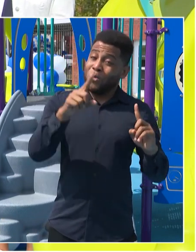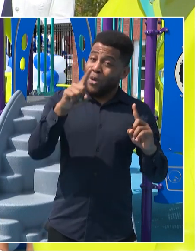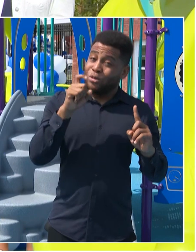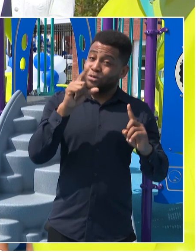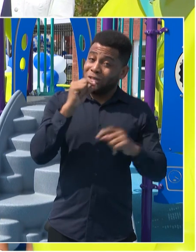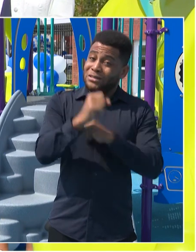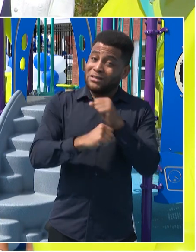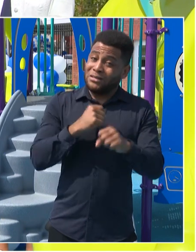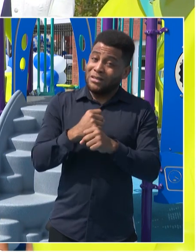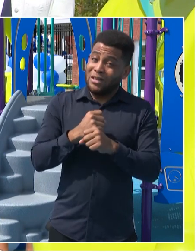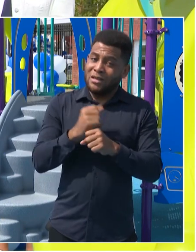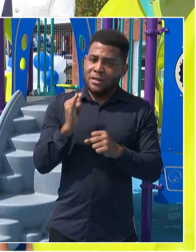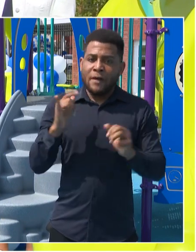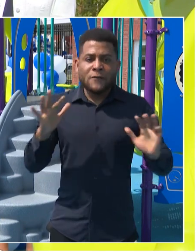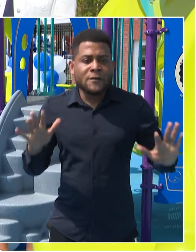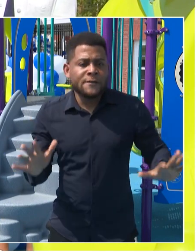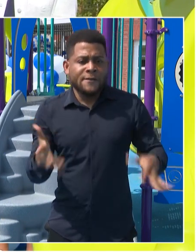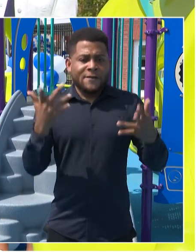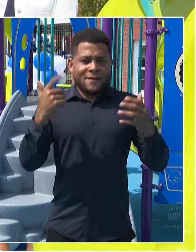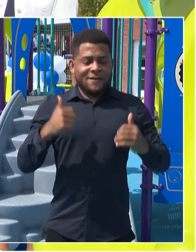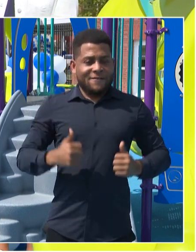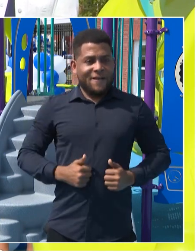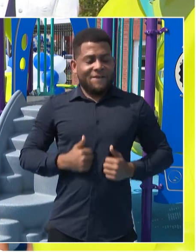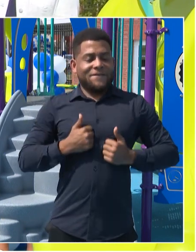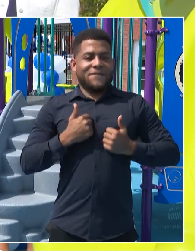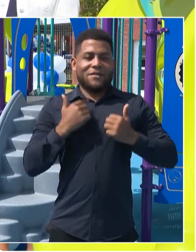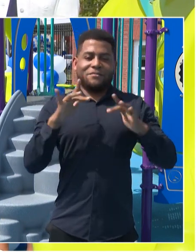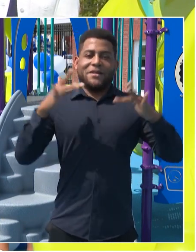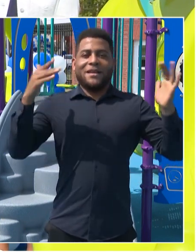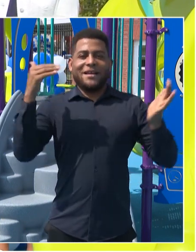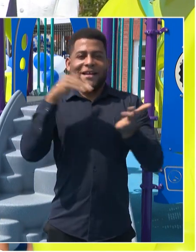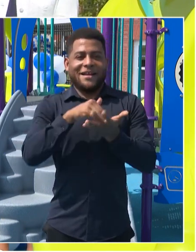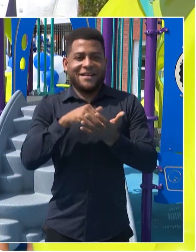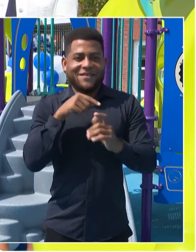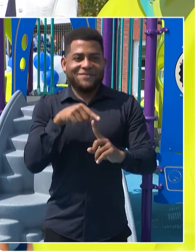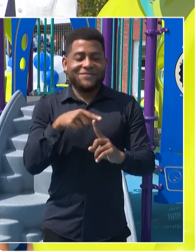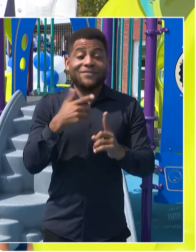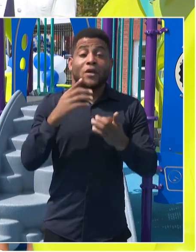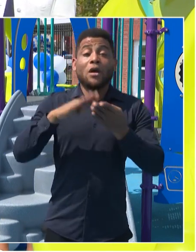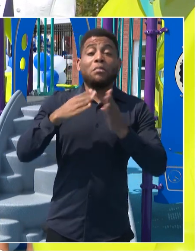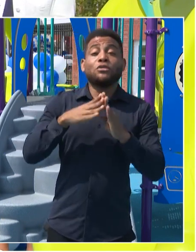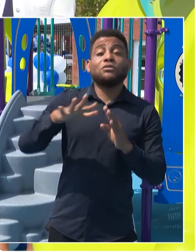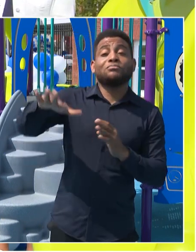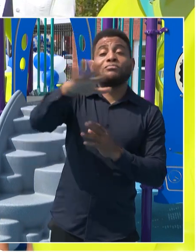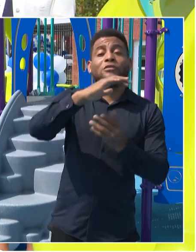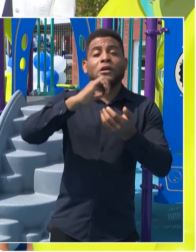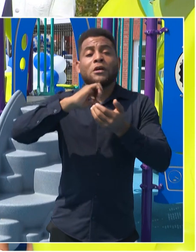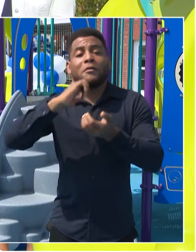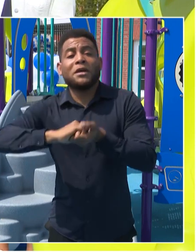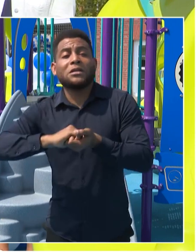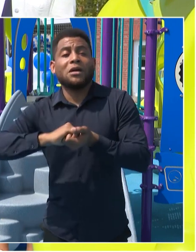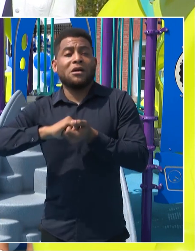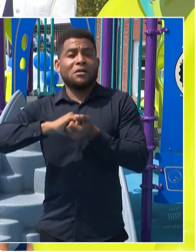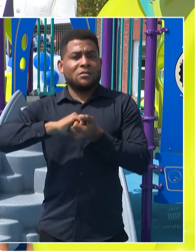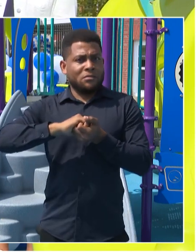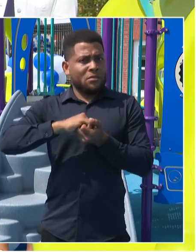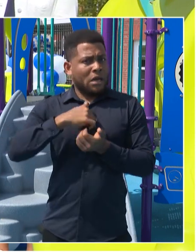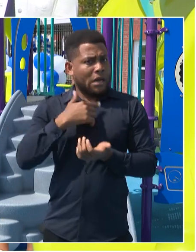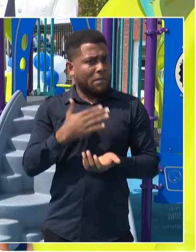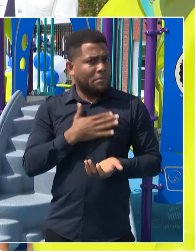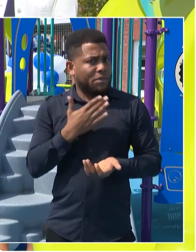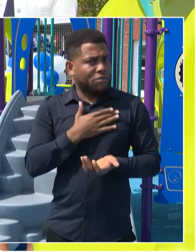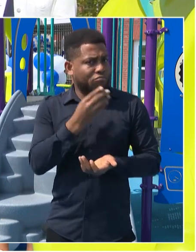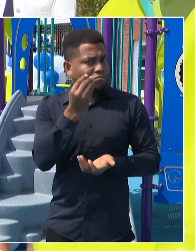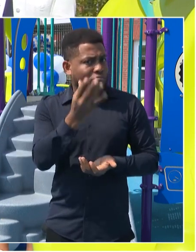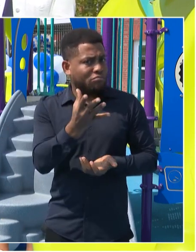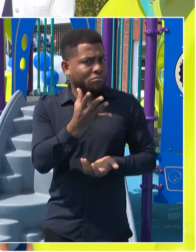this work that we engage the community. And I'm pleased to report that 55% of the residents, people who worked on this project,